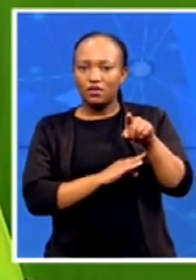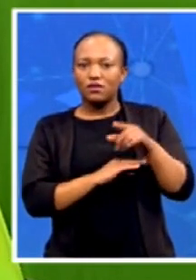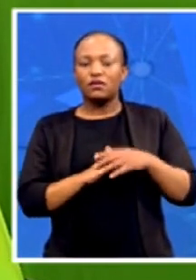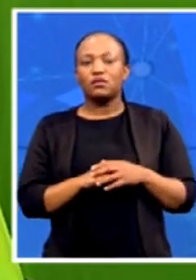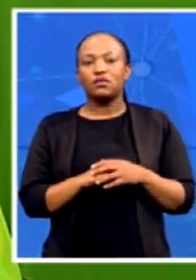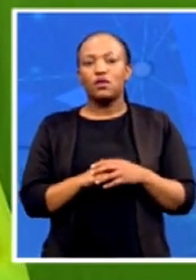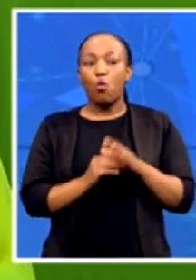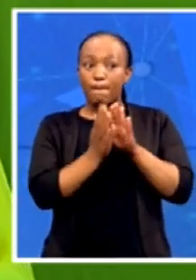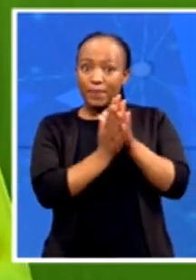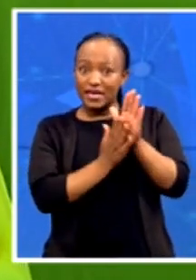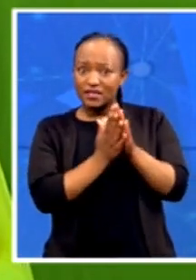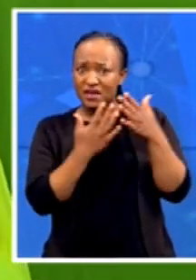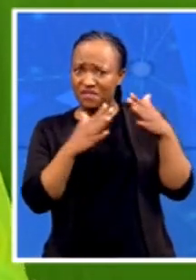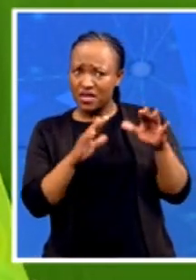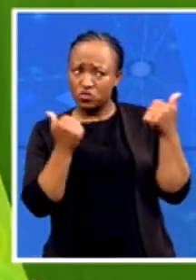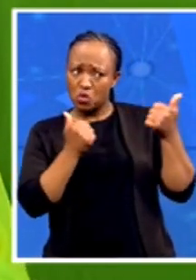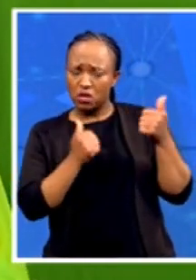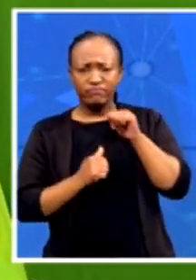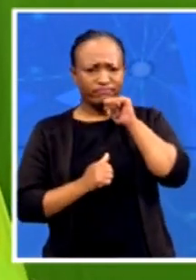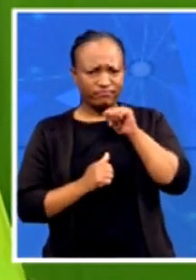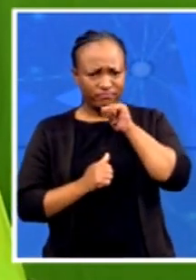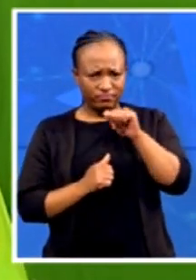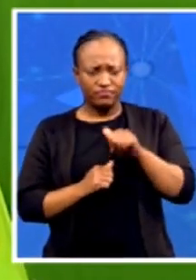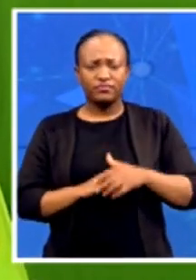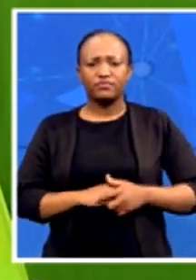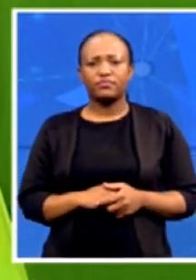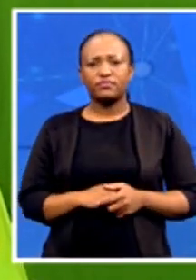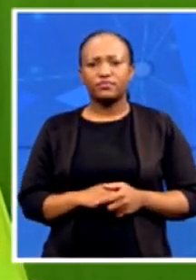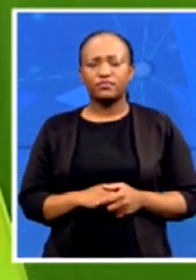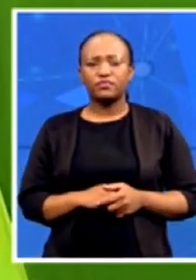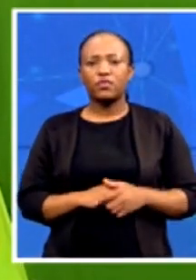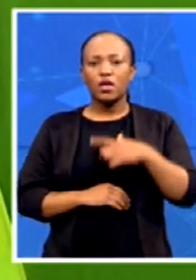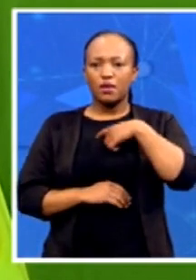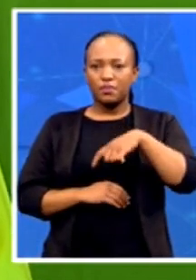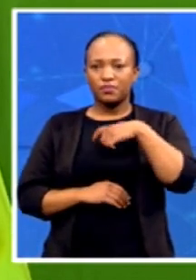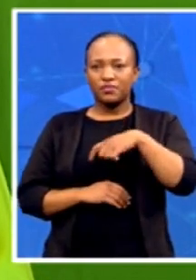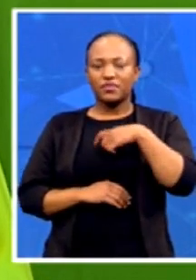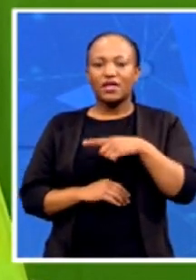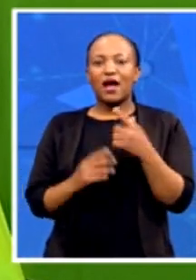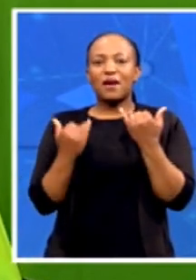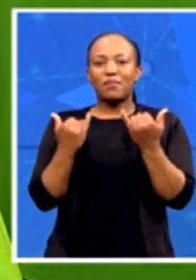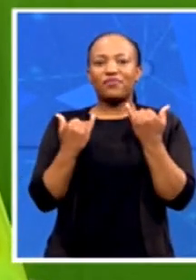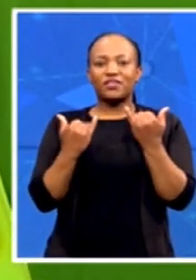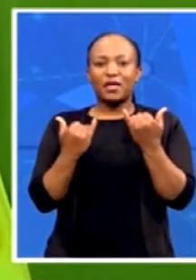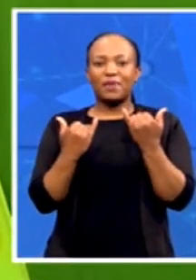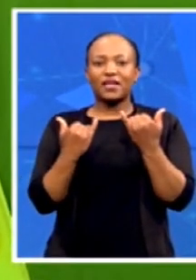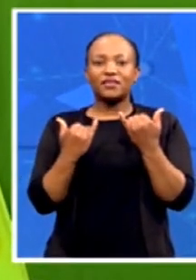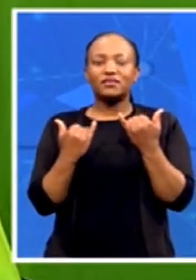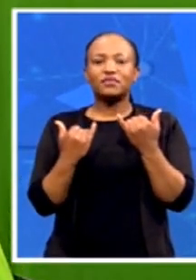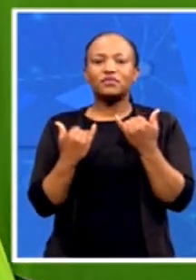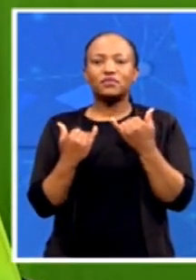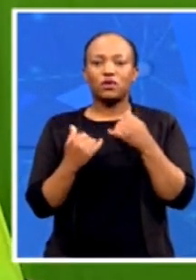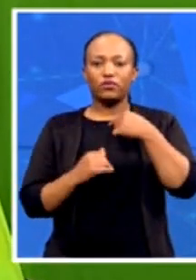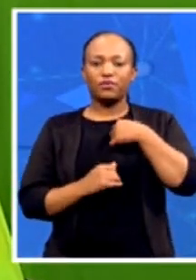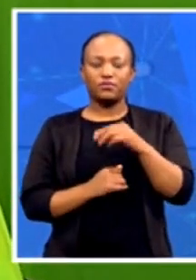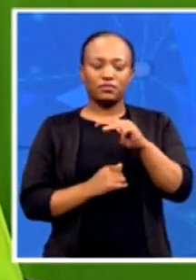not. Because personally, as Herman Mashaba, I have very, very strong suspicions that